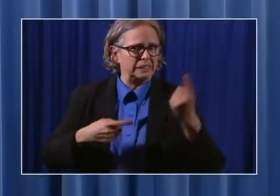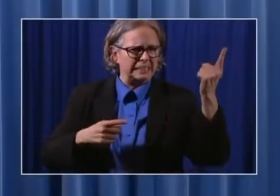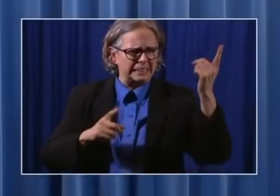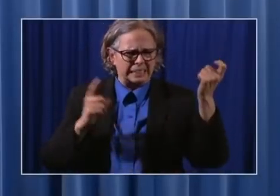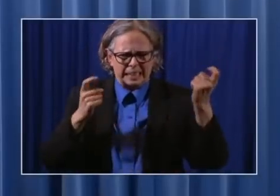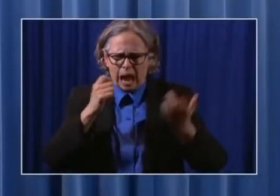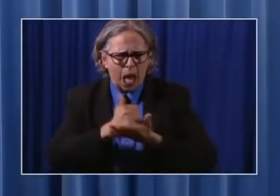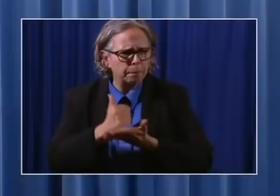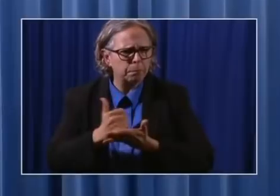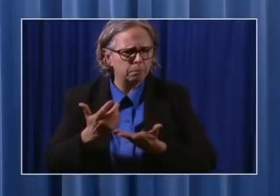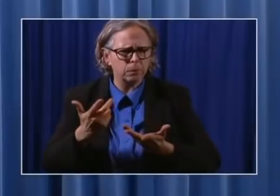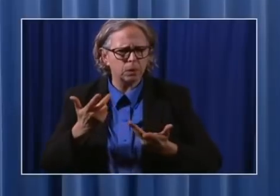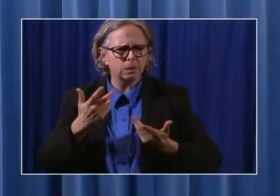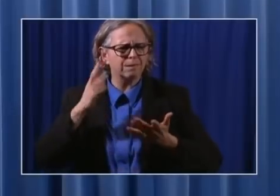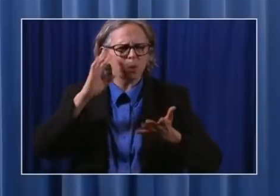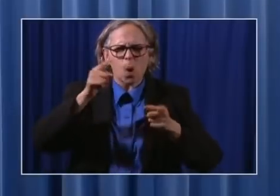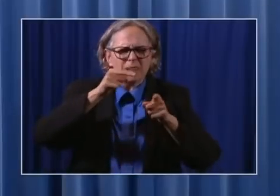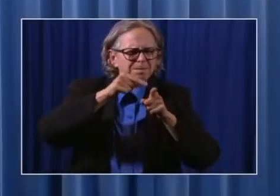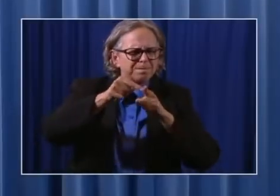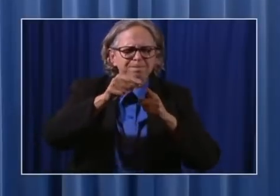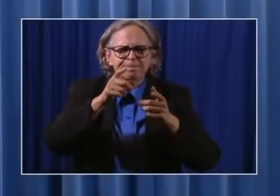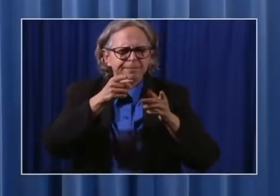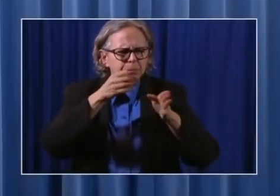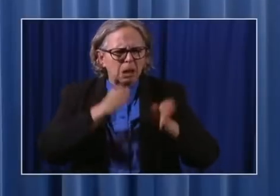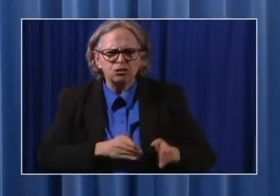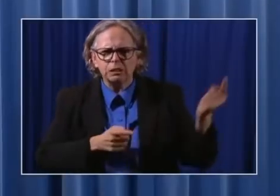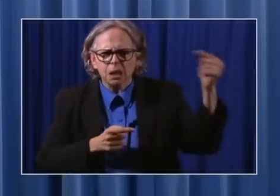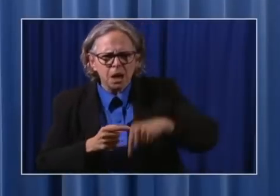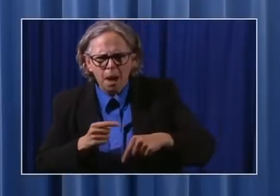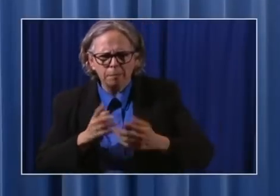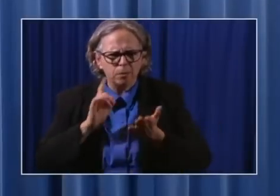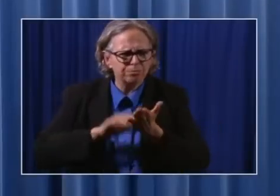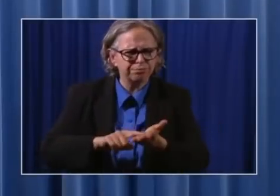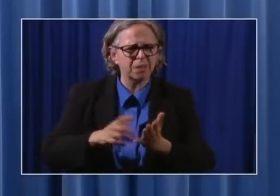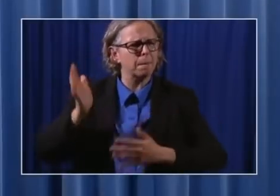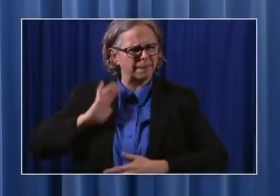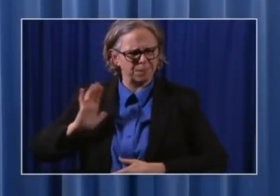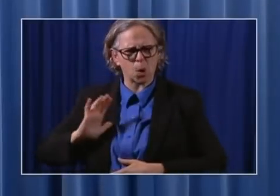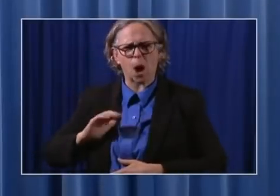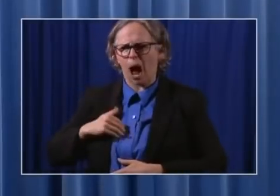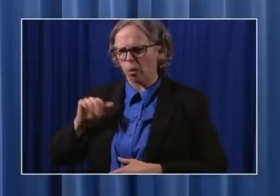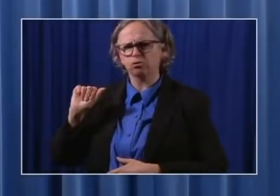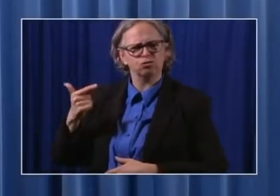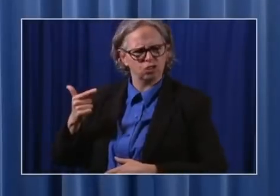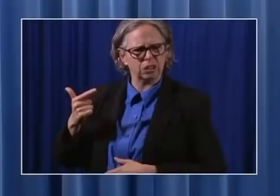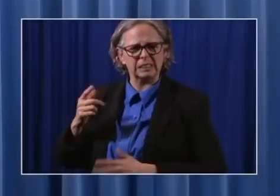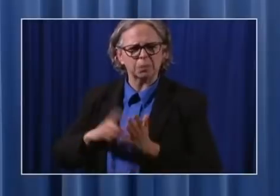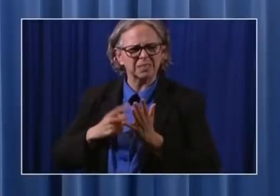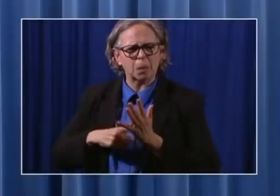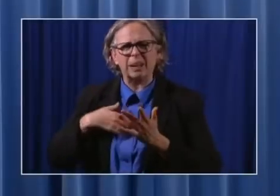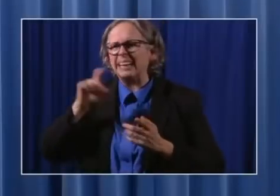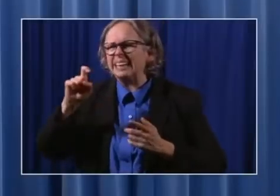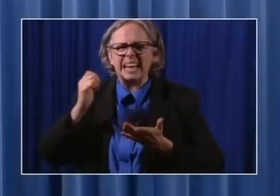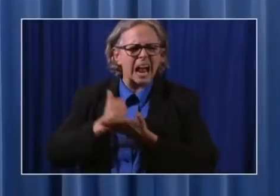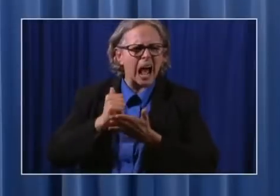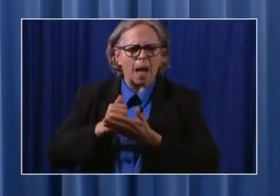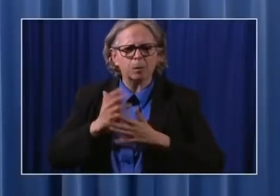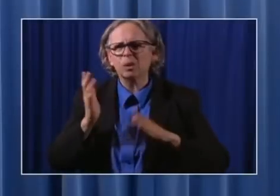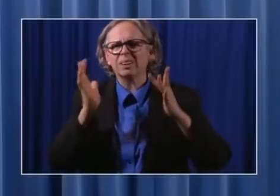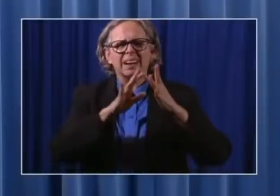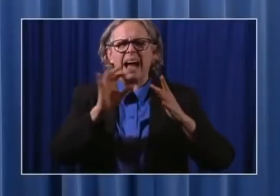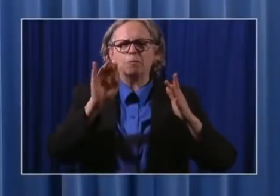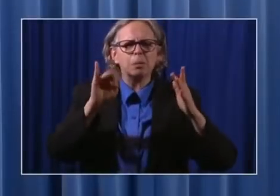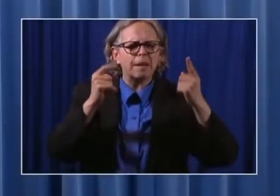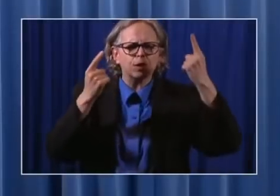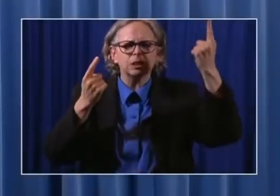for specialists. I know when I was Attorney General, we would ask for specialists to come in from the FBI. It might have been a case that we were investigating, but we